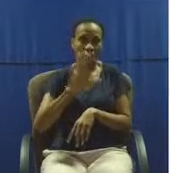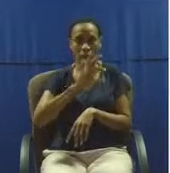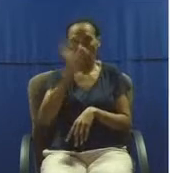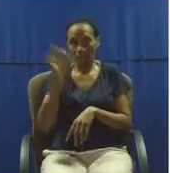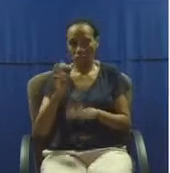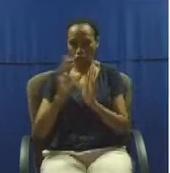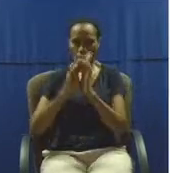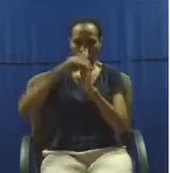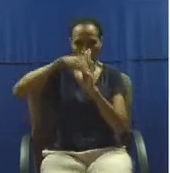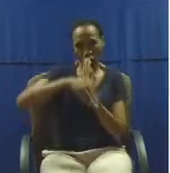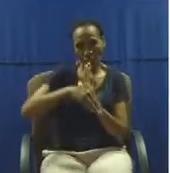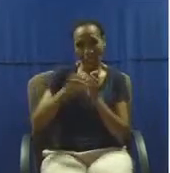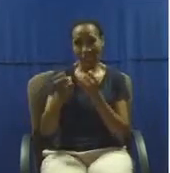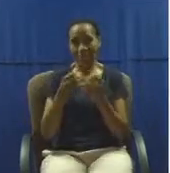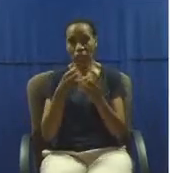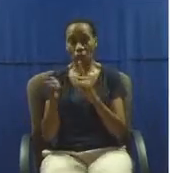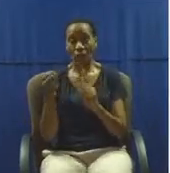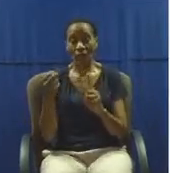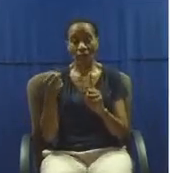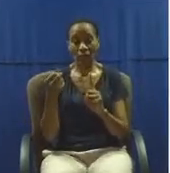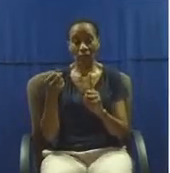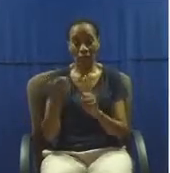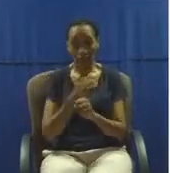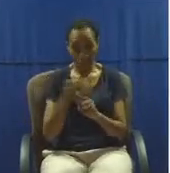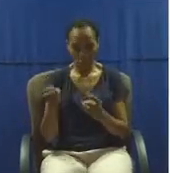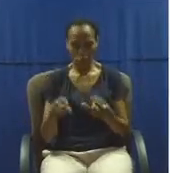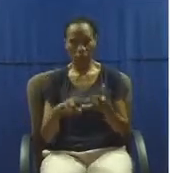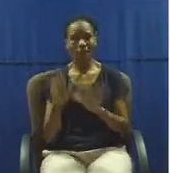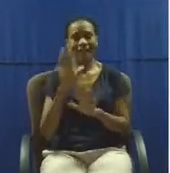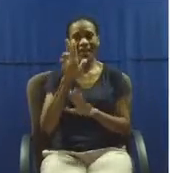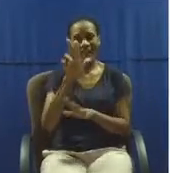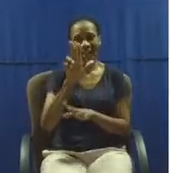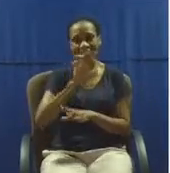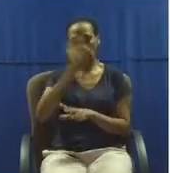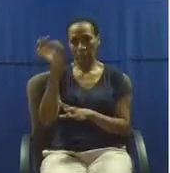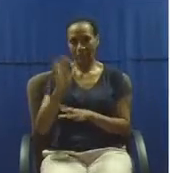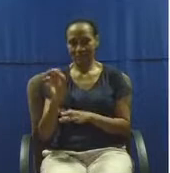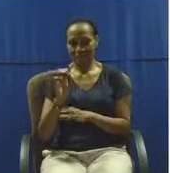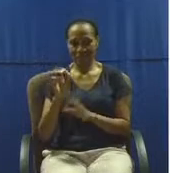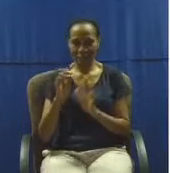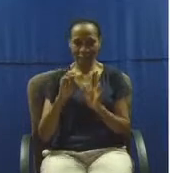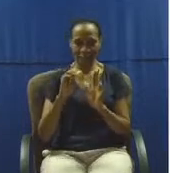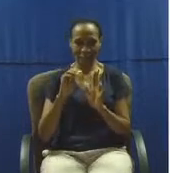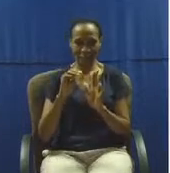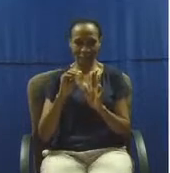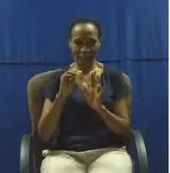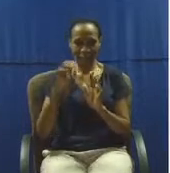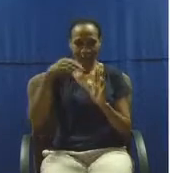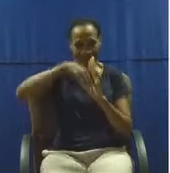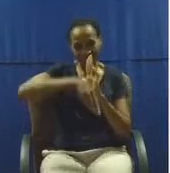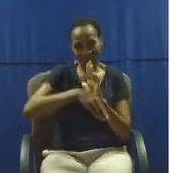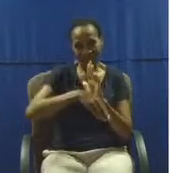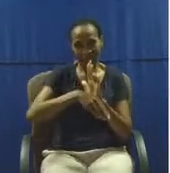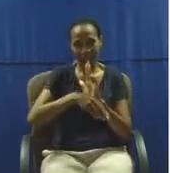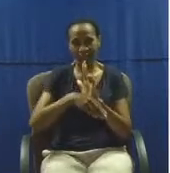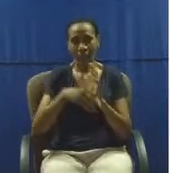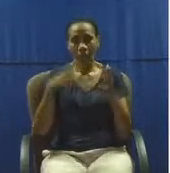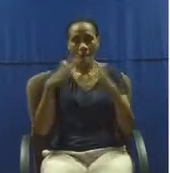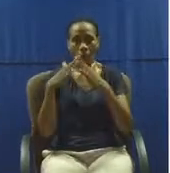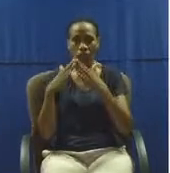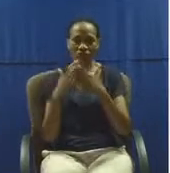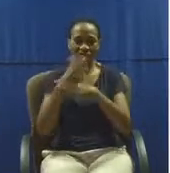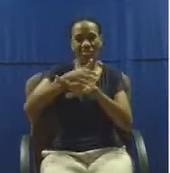in sexual offenses and an 8% decline in burglaries and other property-related